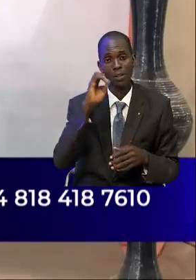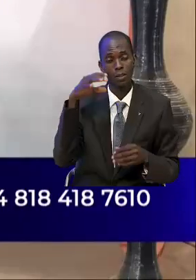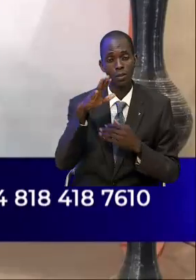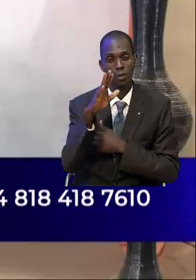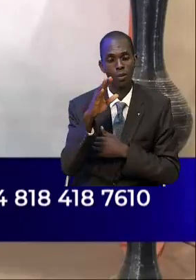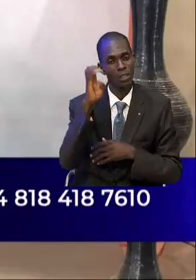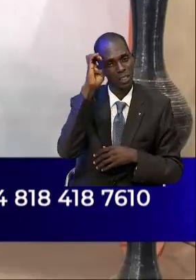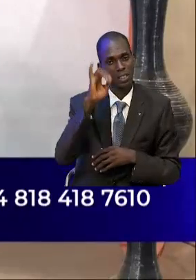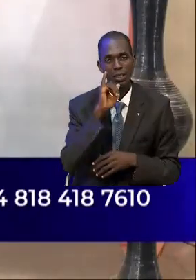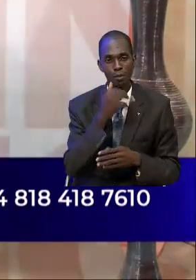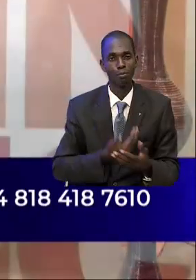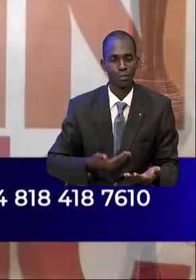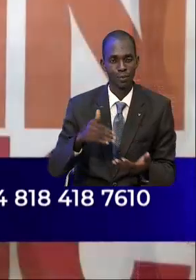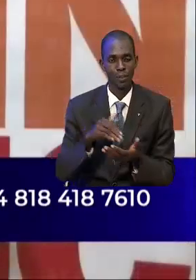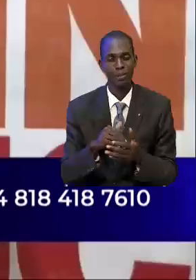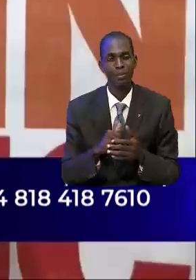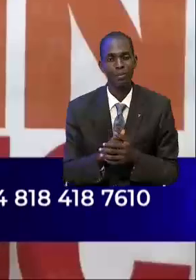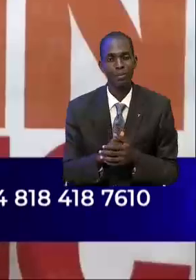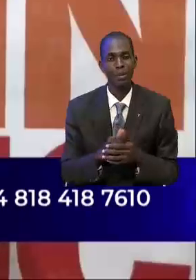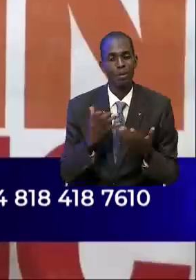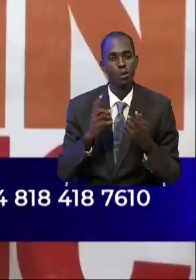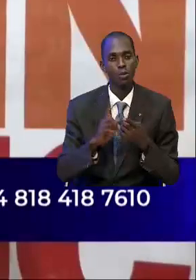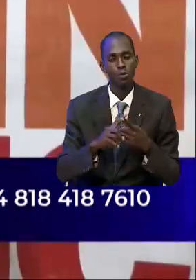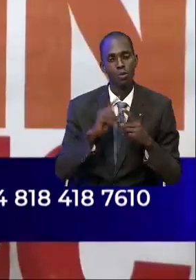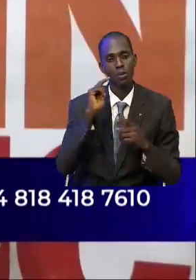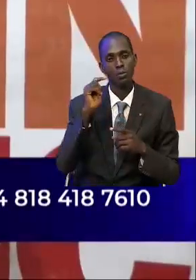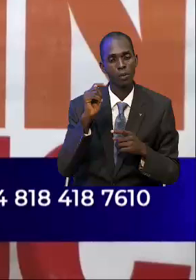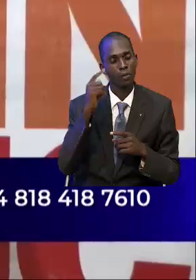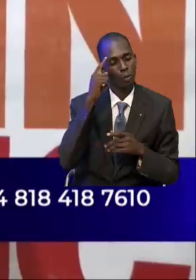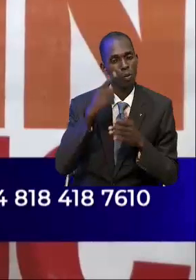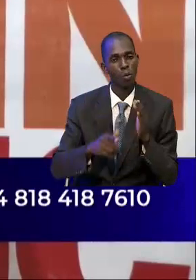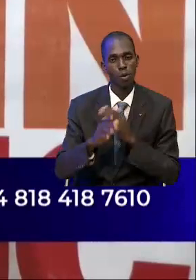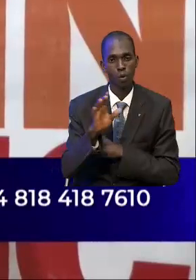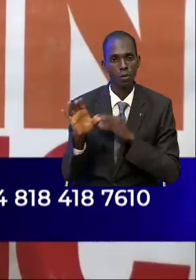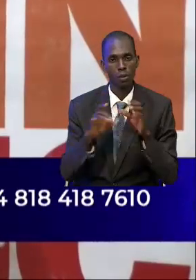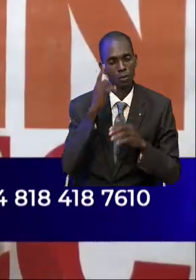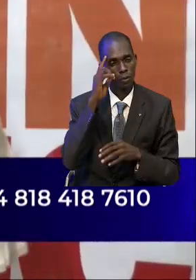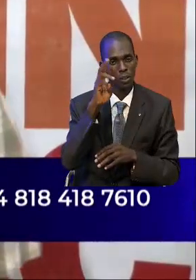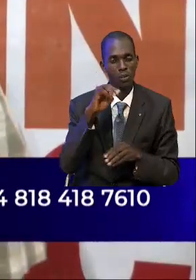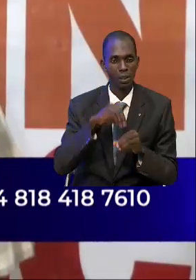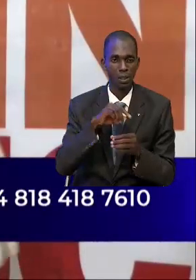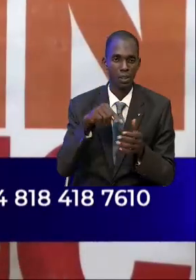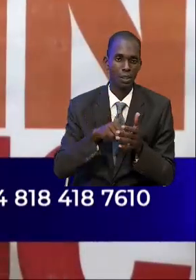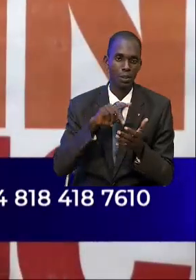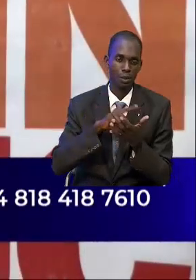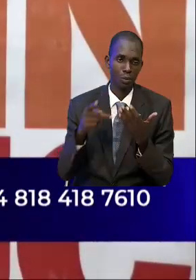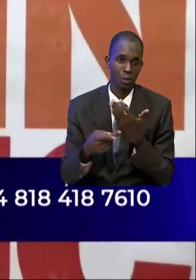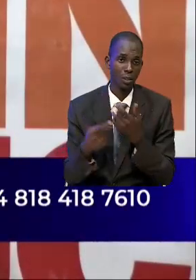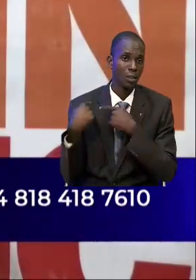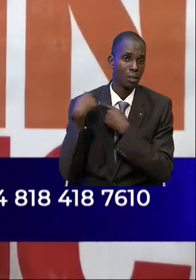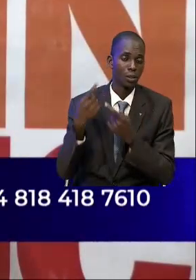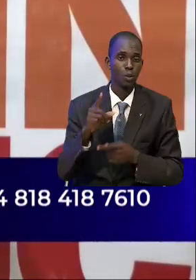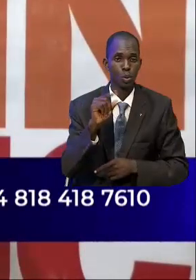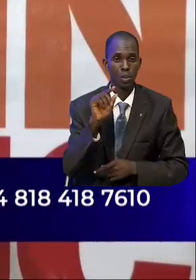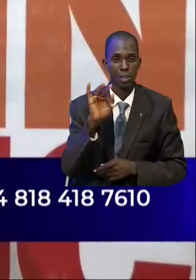I'm from Maniri local government. By the grace of God, I am born again. I want to testify what God has done for me